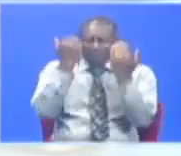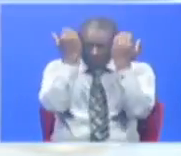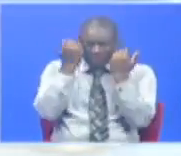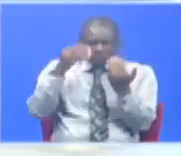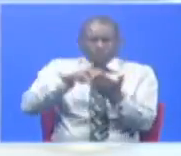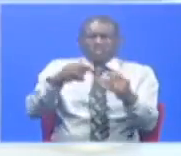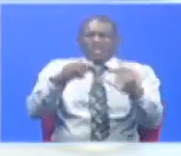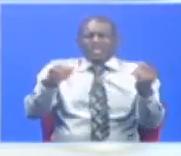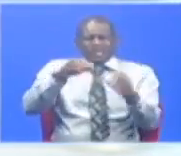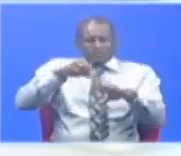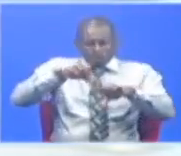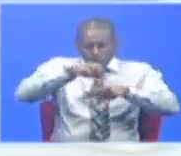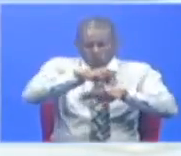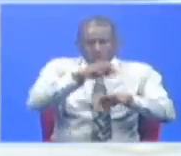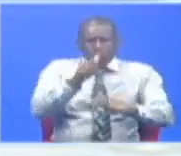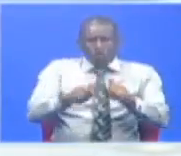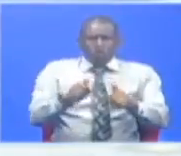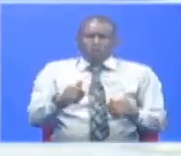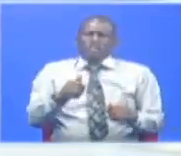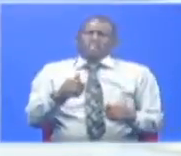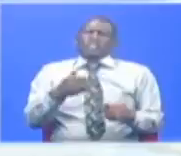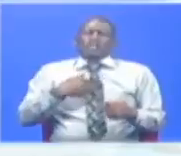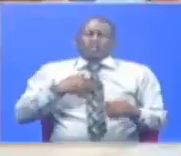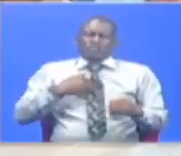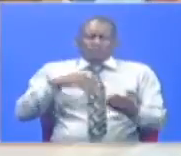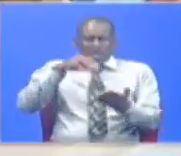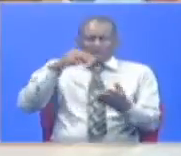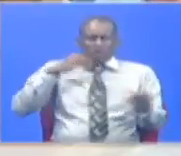Sonko in which he is charged with corruption.